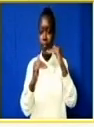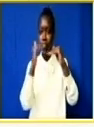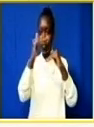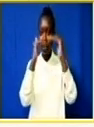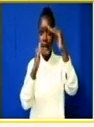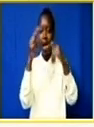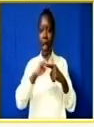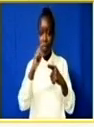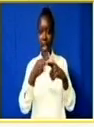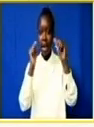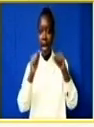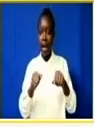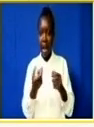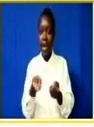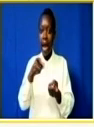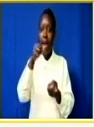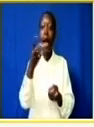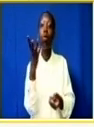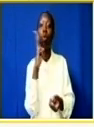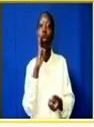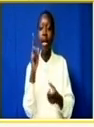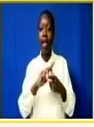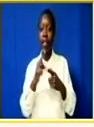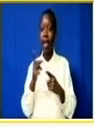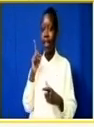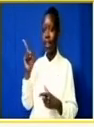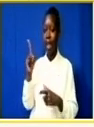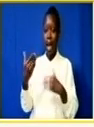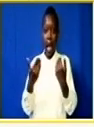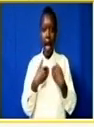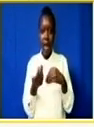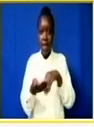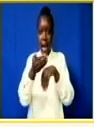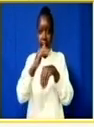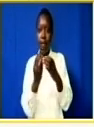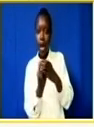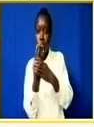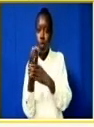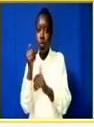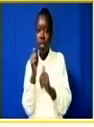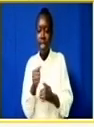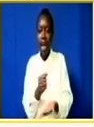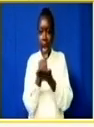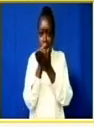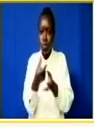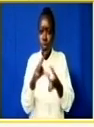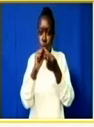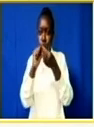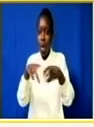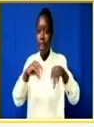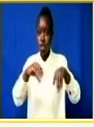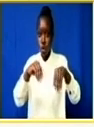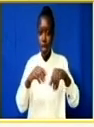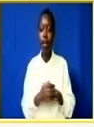on the sides, if you look at these sides, these are cover crop. Yeah. The cover crop helps to hold the soil. It's